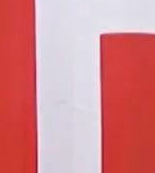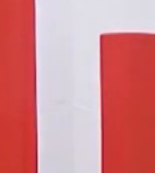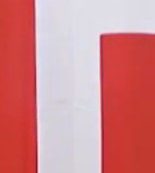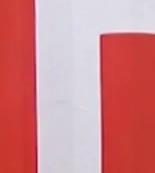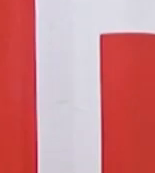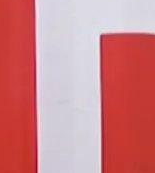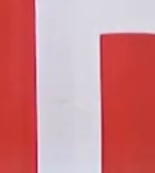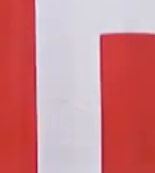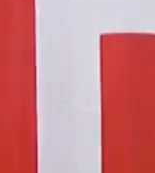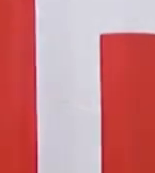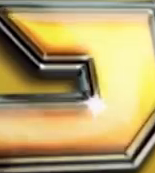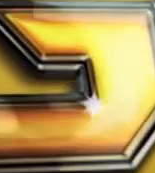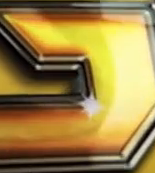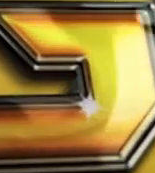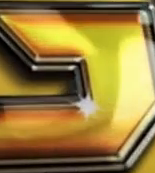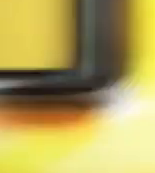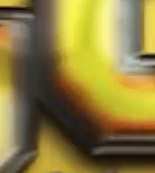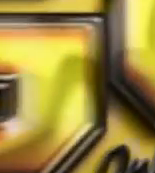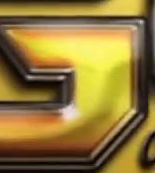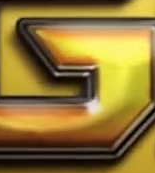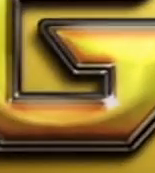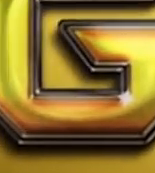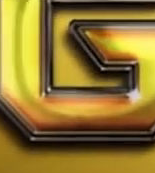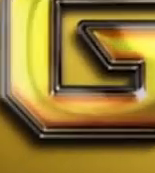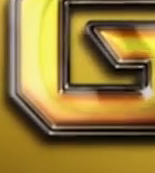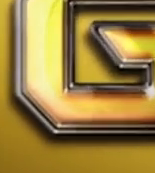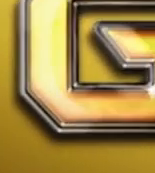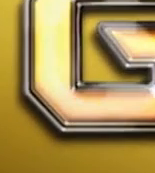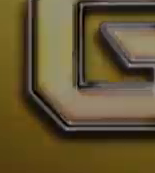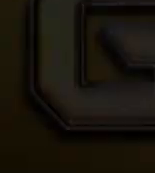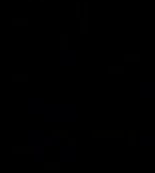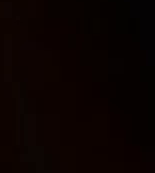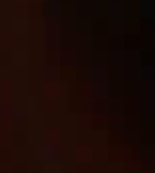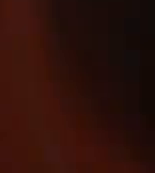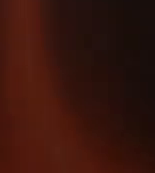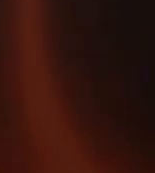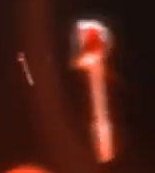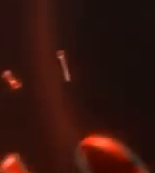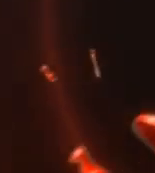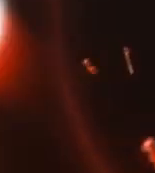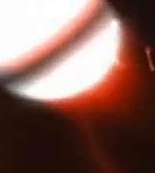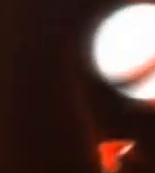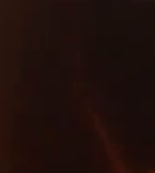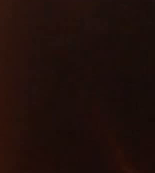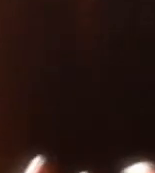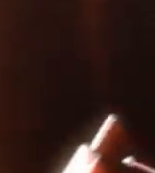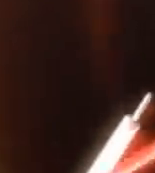FM, only the classic hits. Gold FM, only the classic hits.